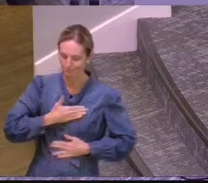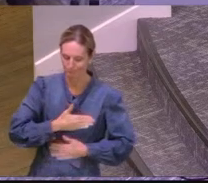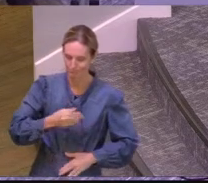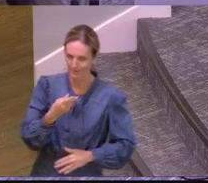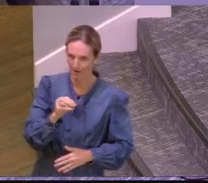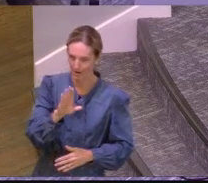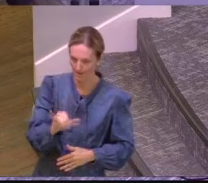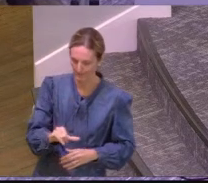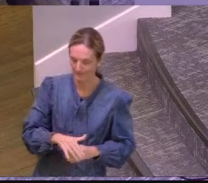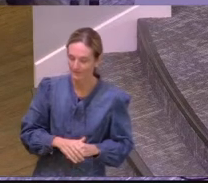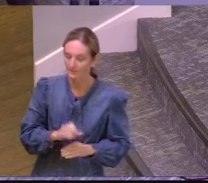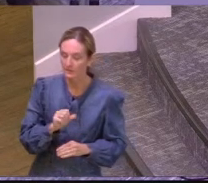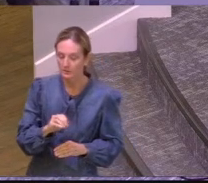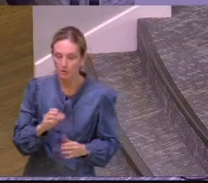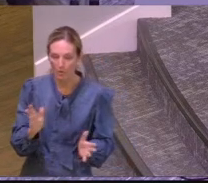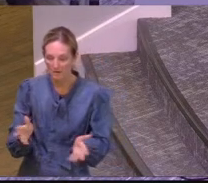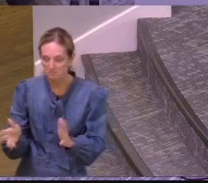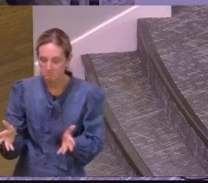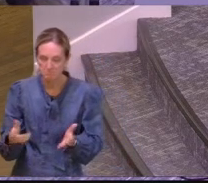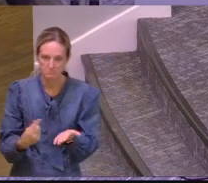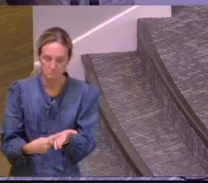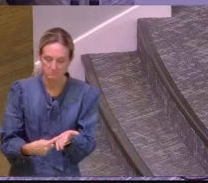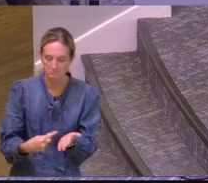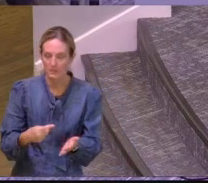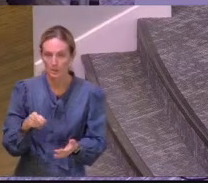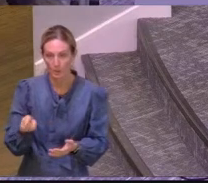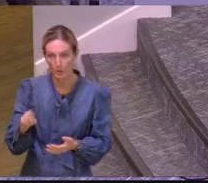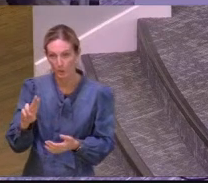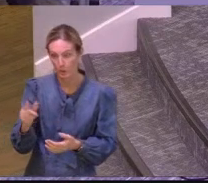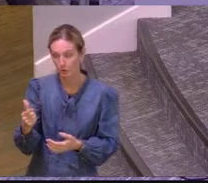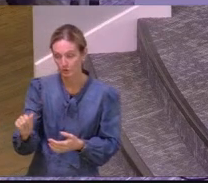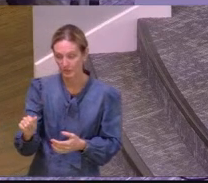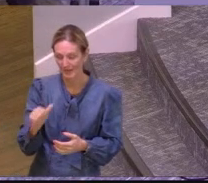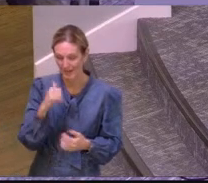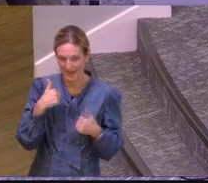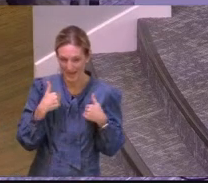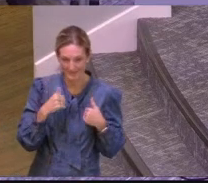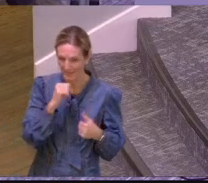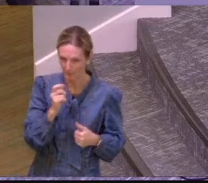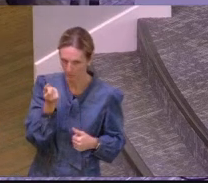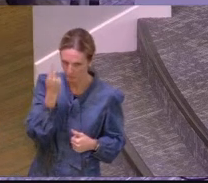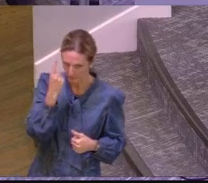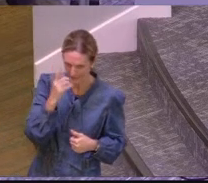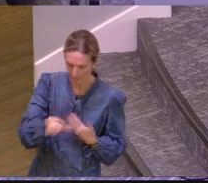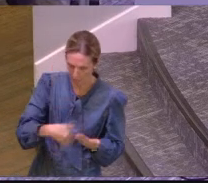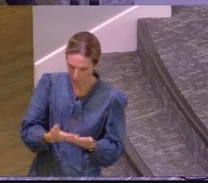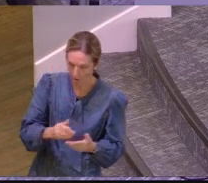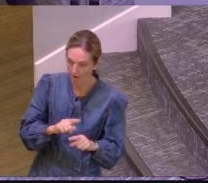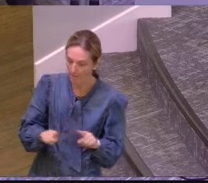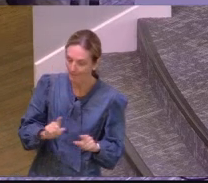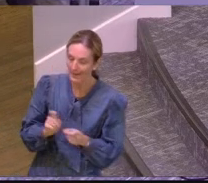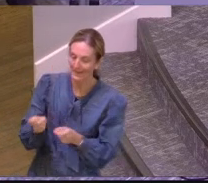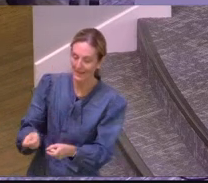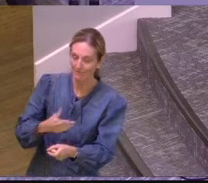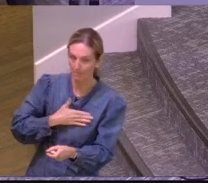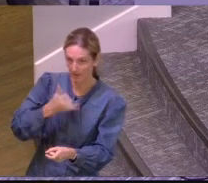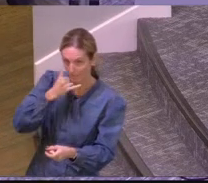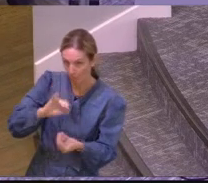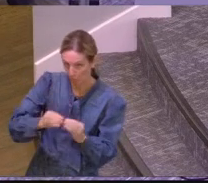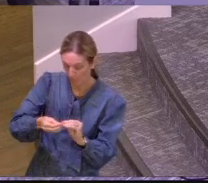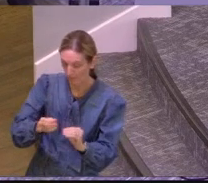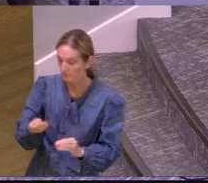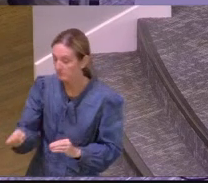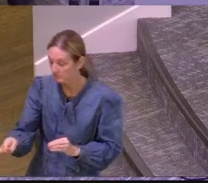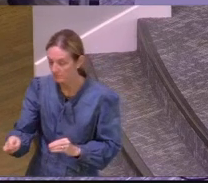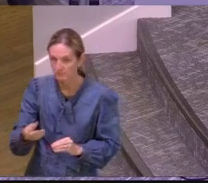to UGA, and I don't really understand it all, but I gave them my number, and I gave them